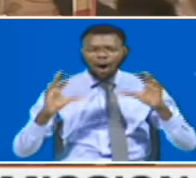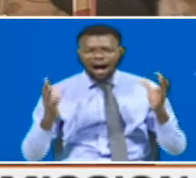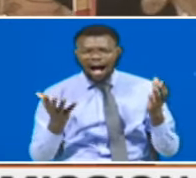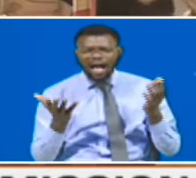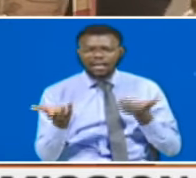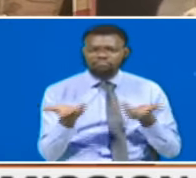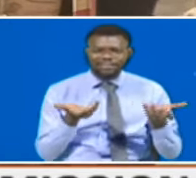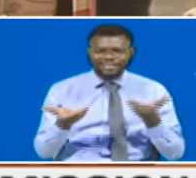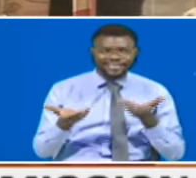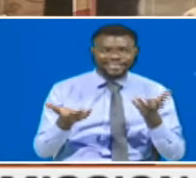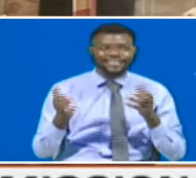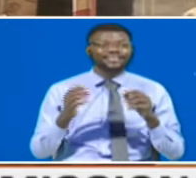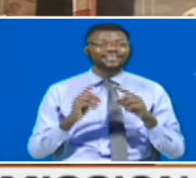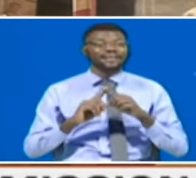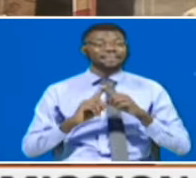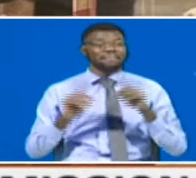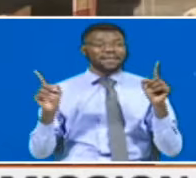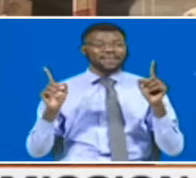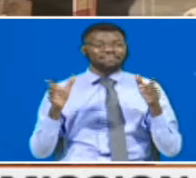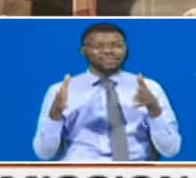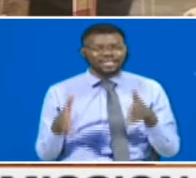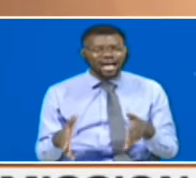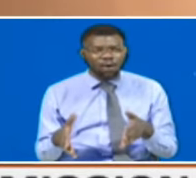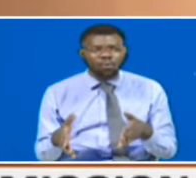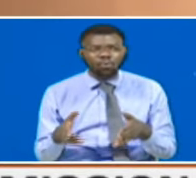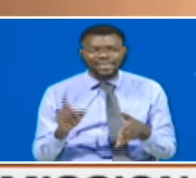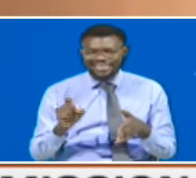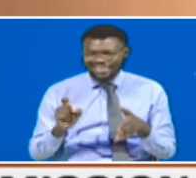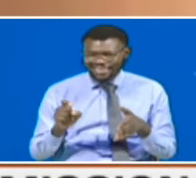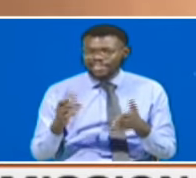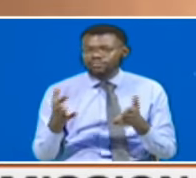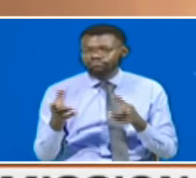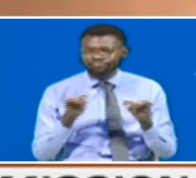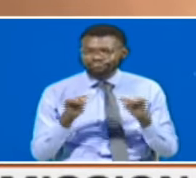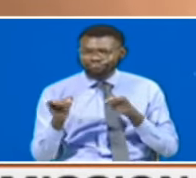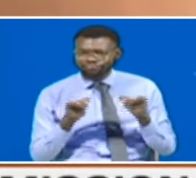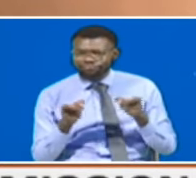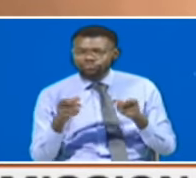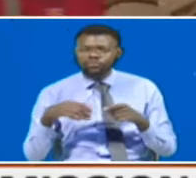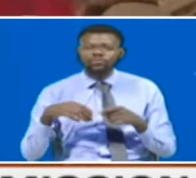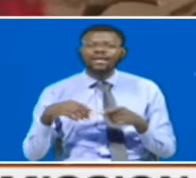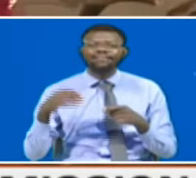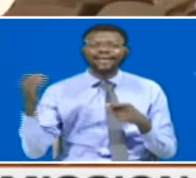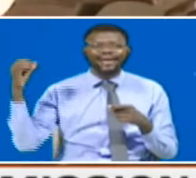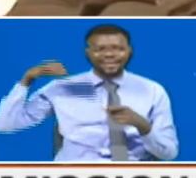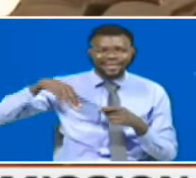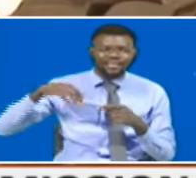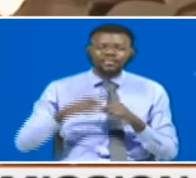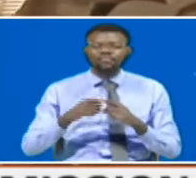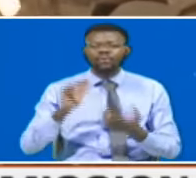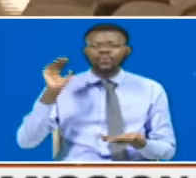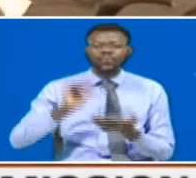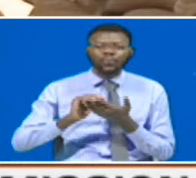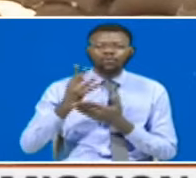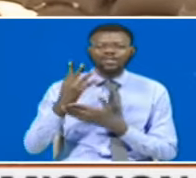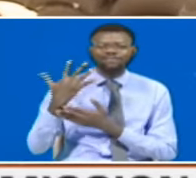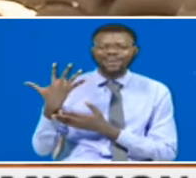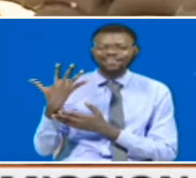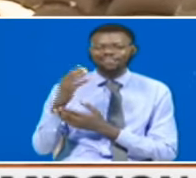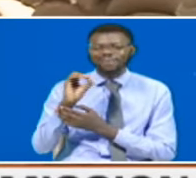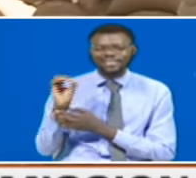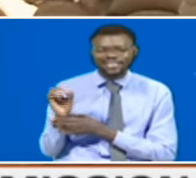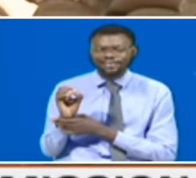efficiency adoptions by the sector is one of the surest ways to reduce global greenhouse emissions by 45% by